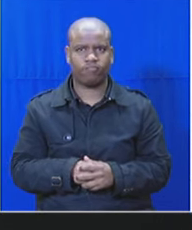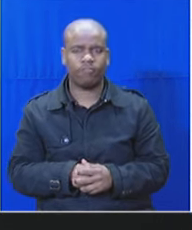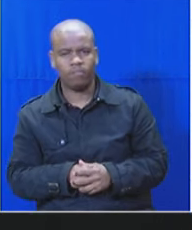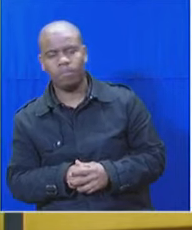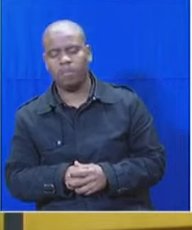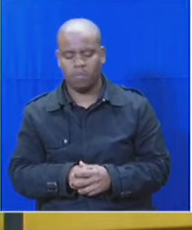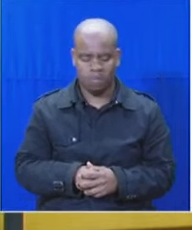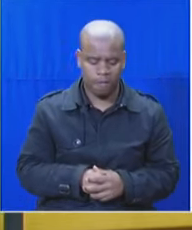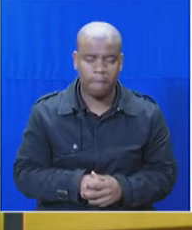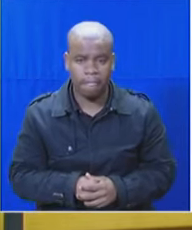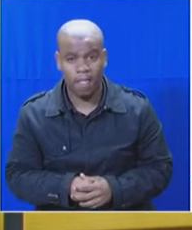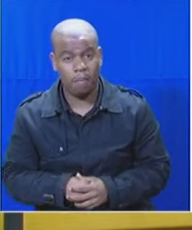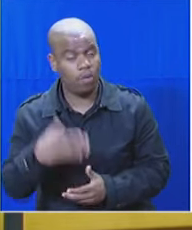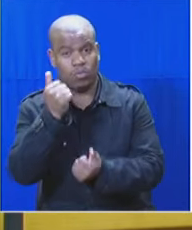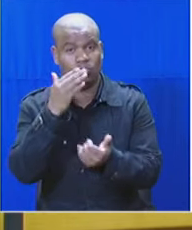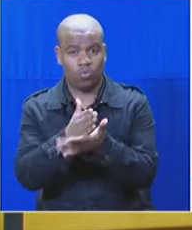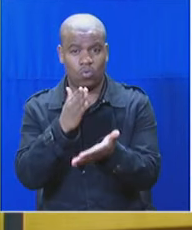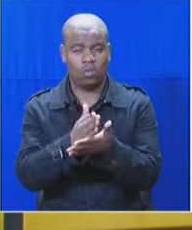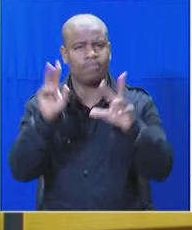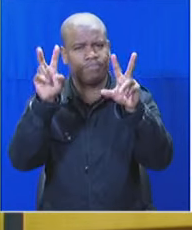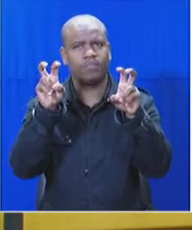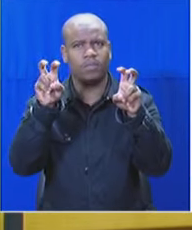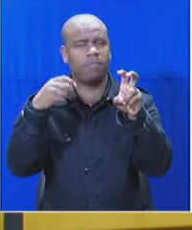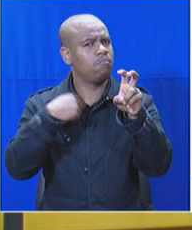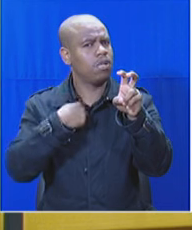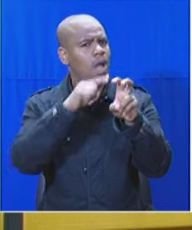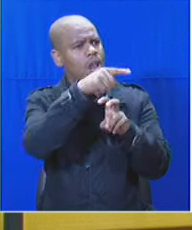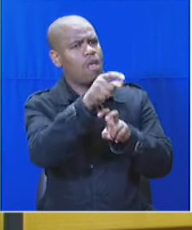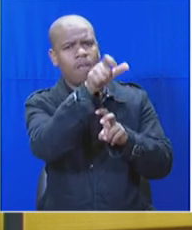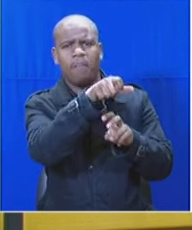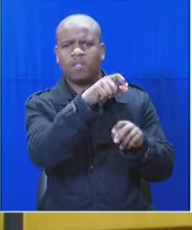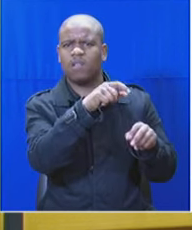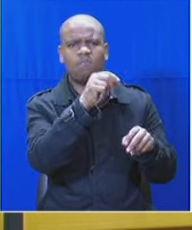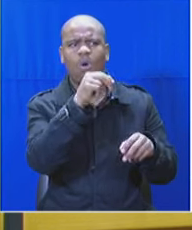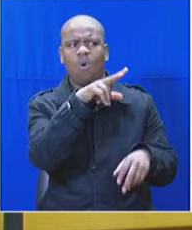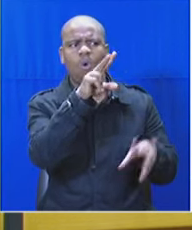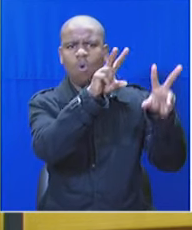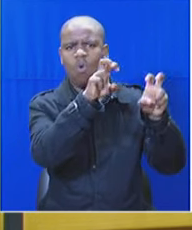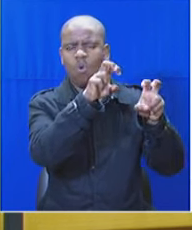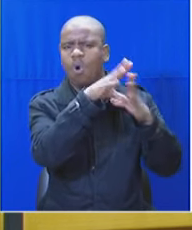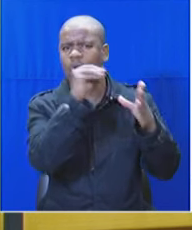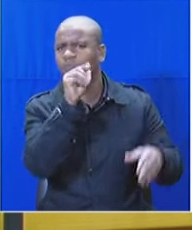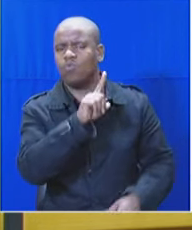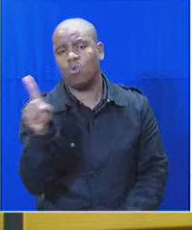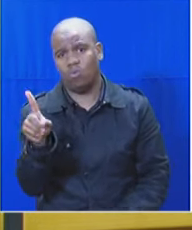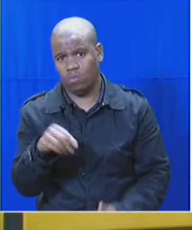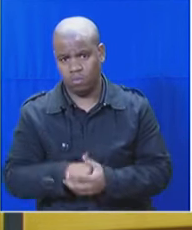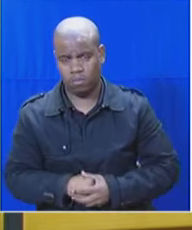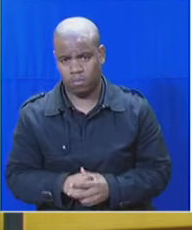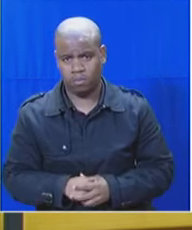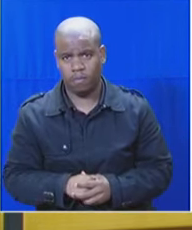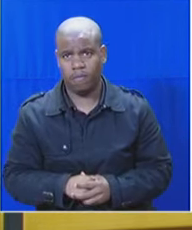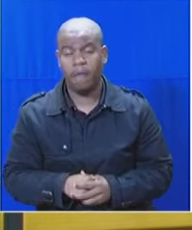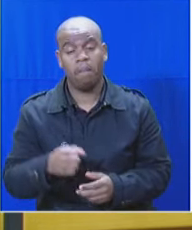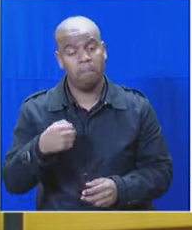Honorable Chair, I'm not sure if I got this uncoding thing. I didn't quote from any book or from anyone here. Right. I may just